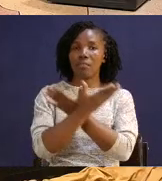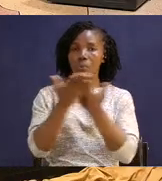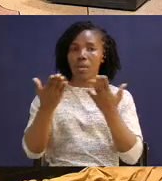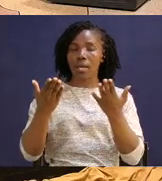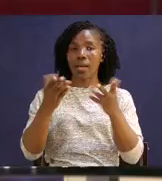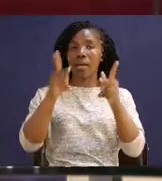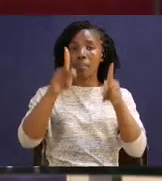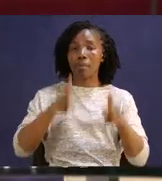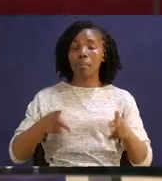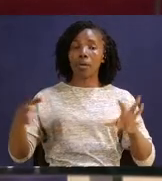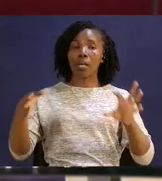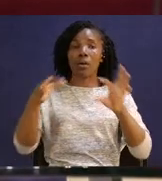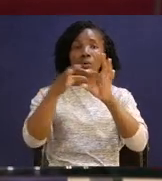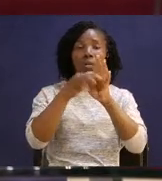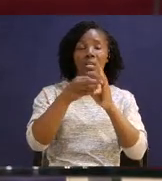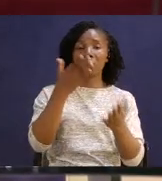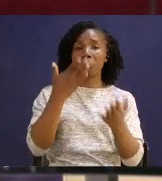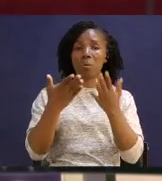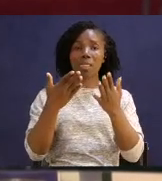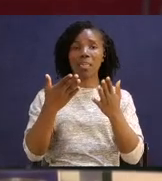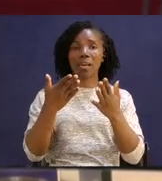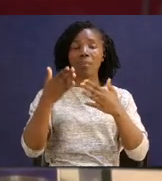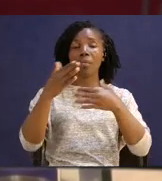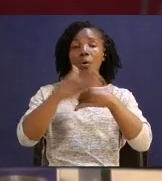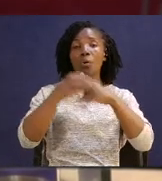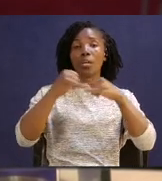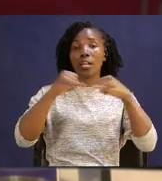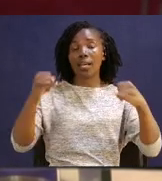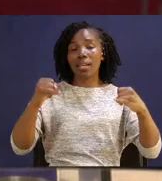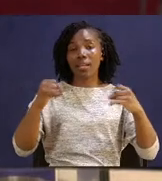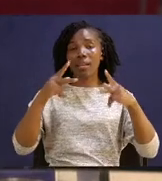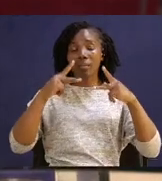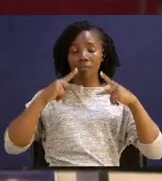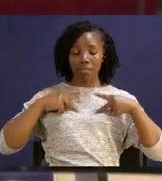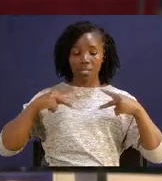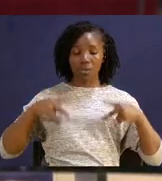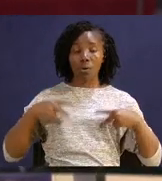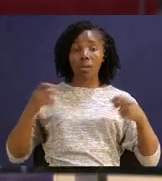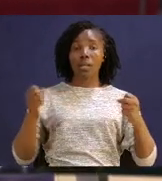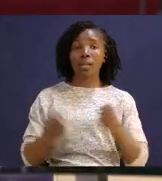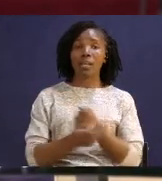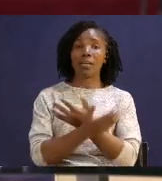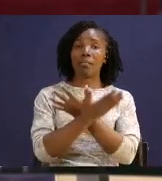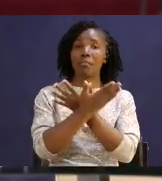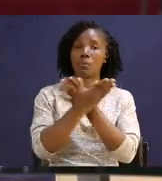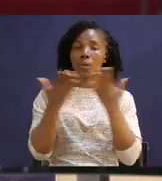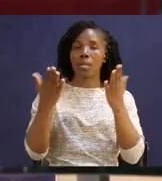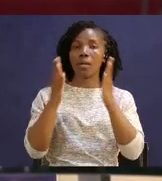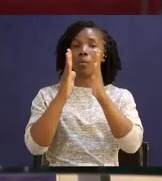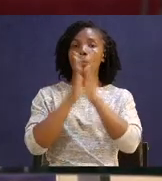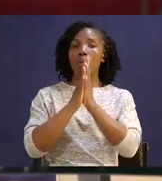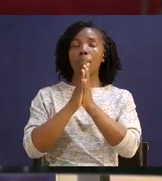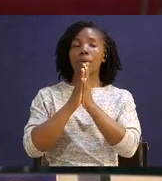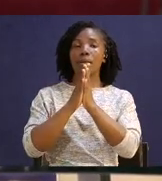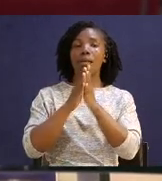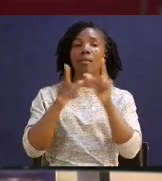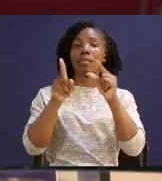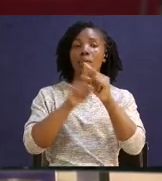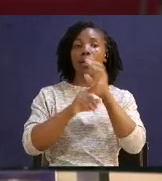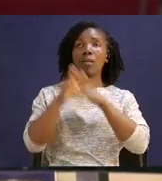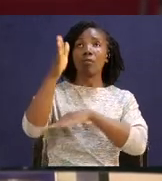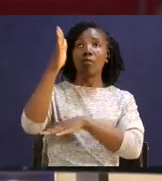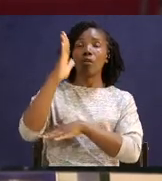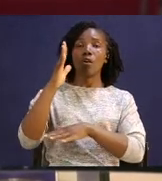connecting, whether here in person, online, wherever we are, may the word of God minister to you in a